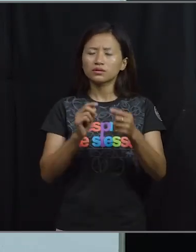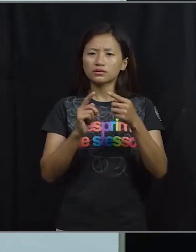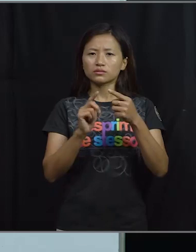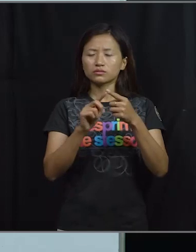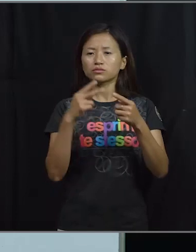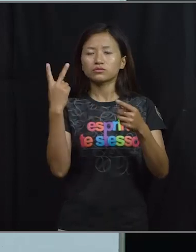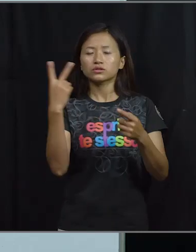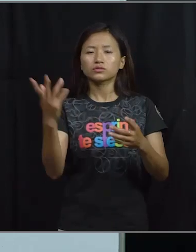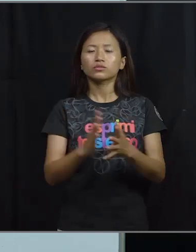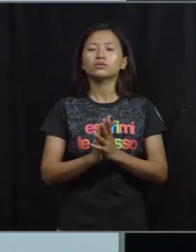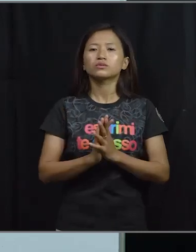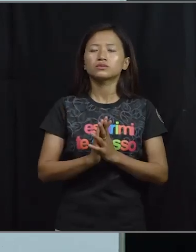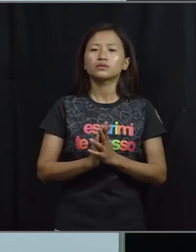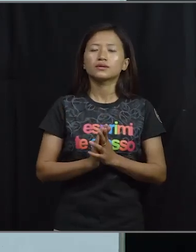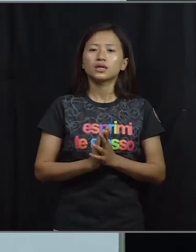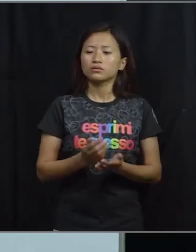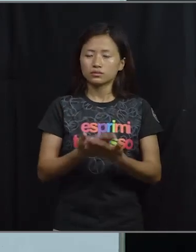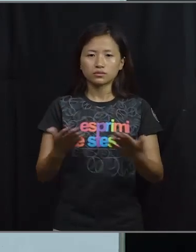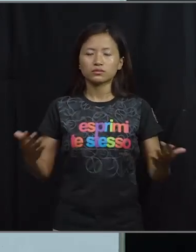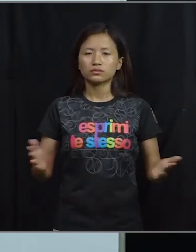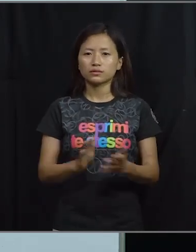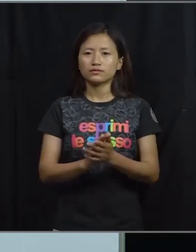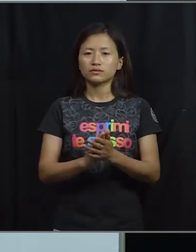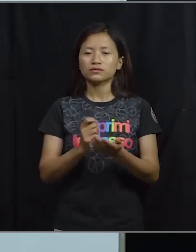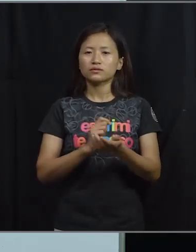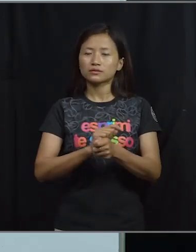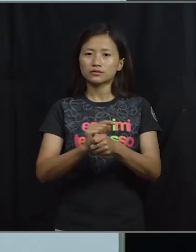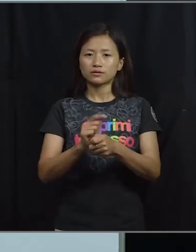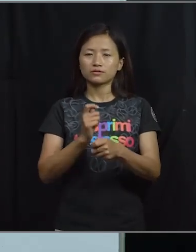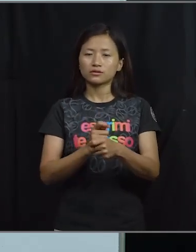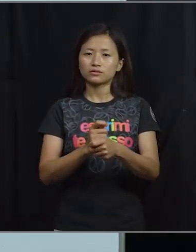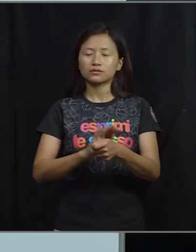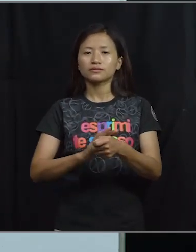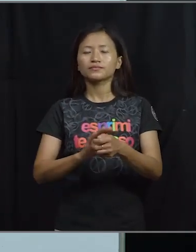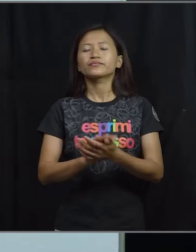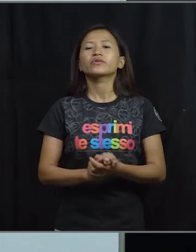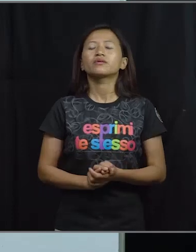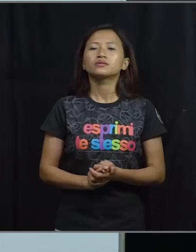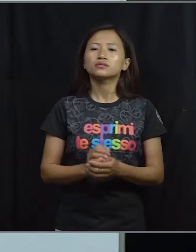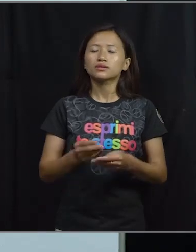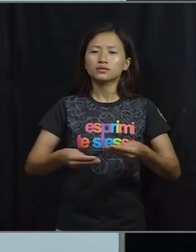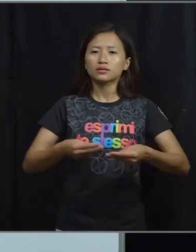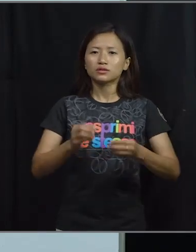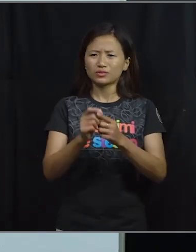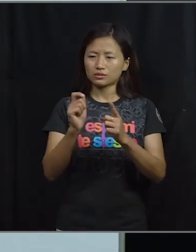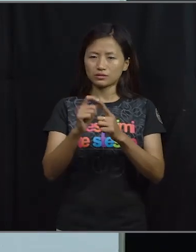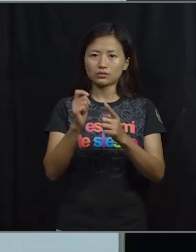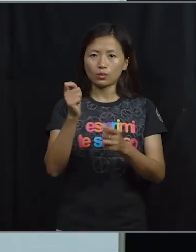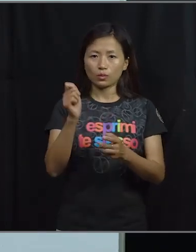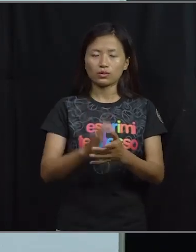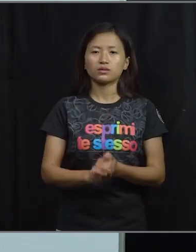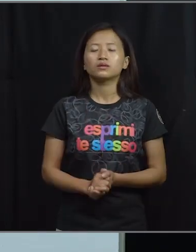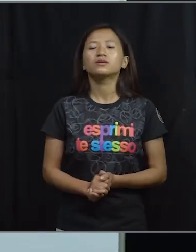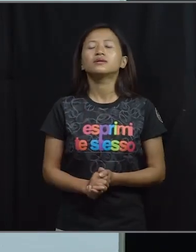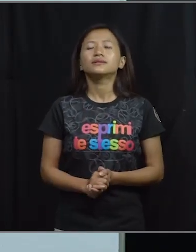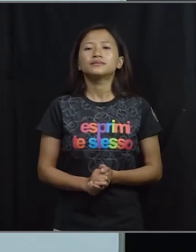transport, those things are known as service enterprises. The enterprises which provide